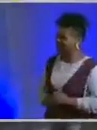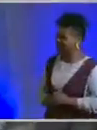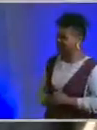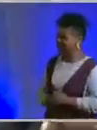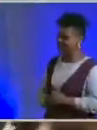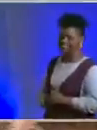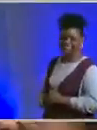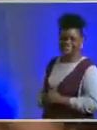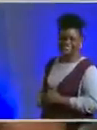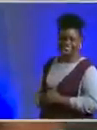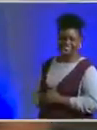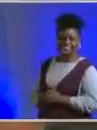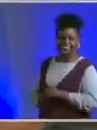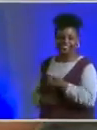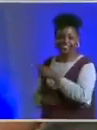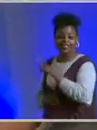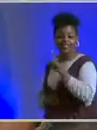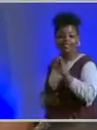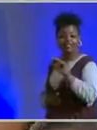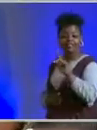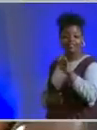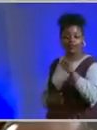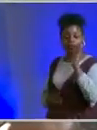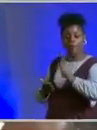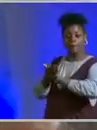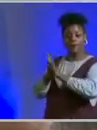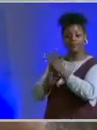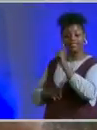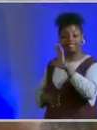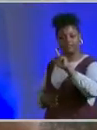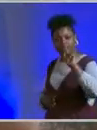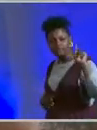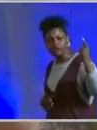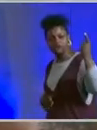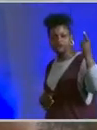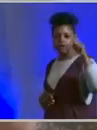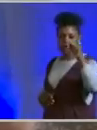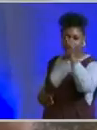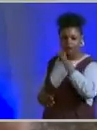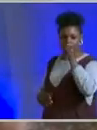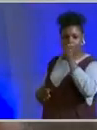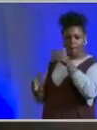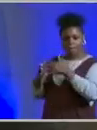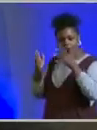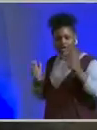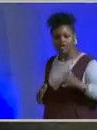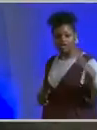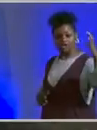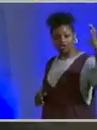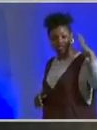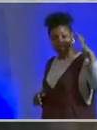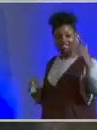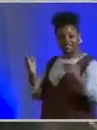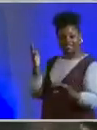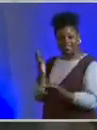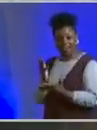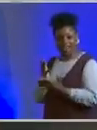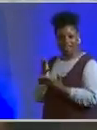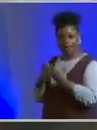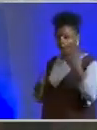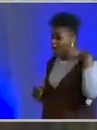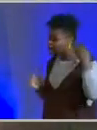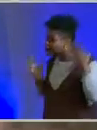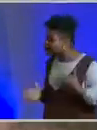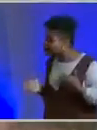Lindsay Parker will become DC's first African American Chief Technology Officer. Congratulations,